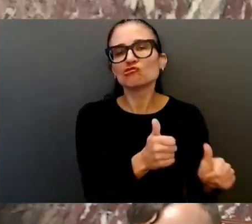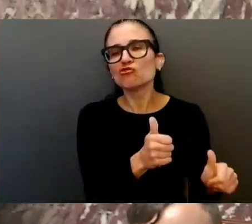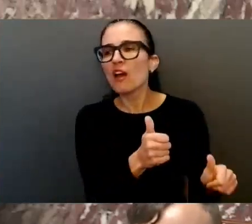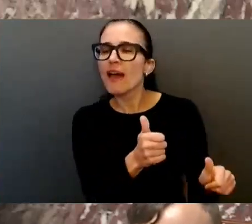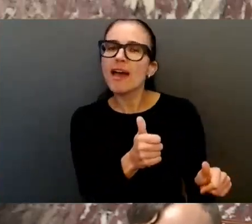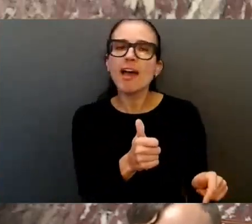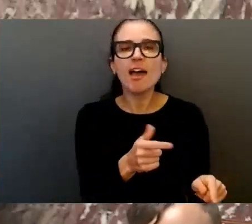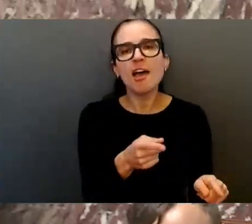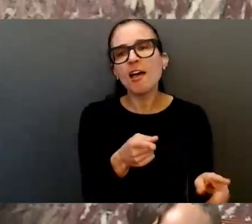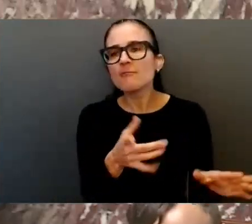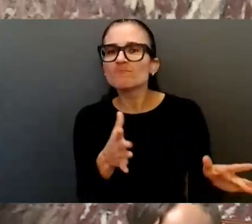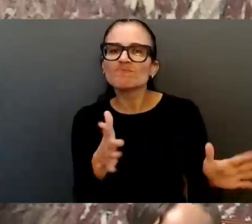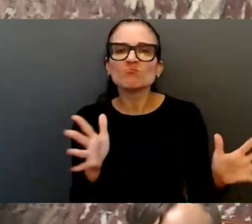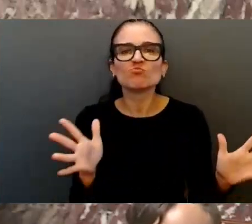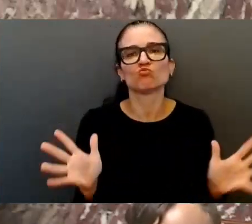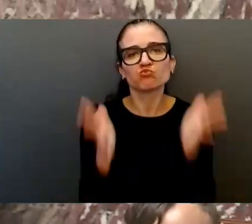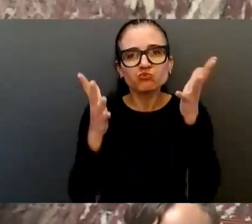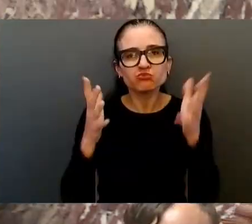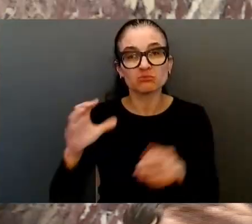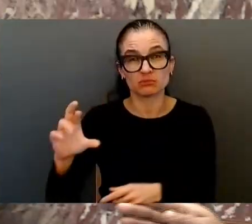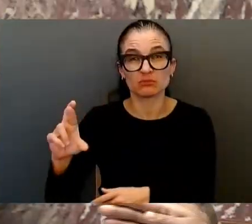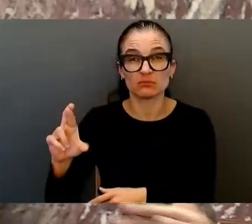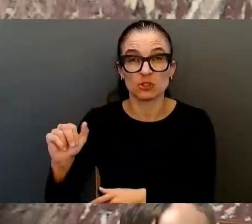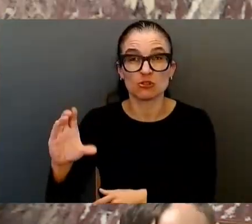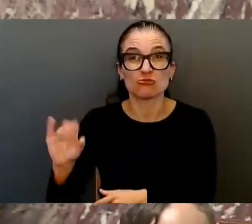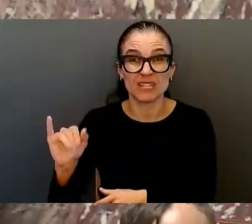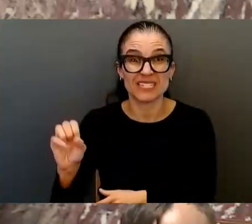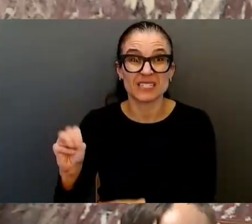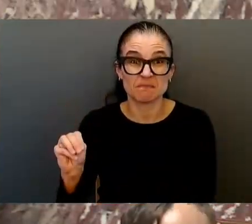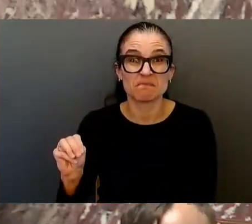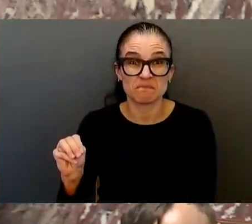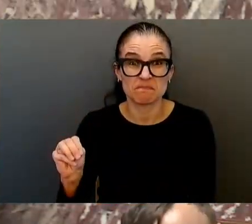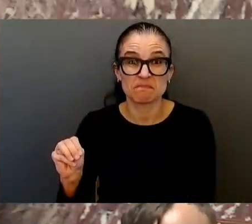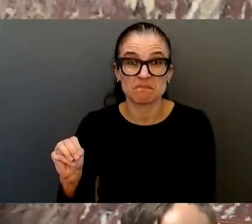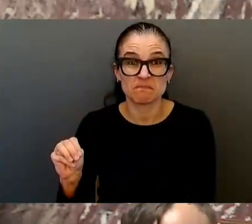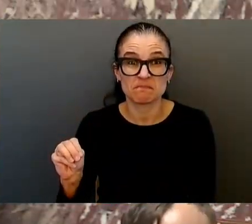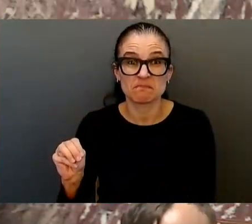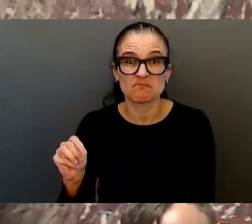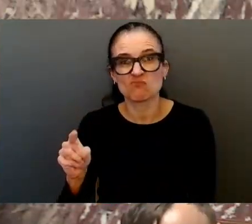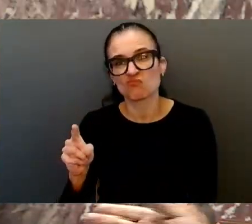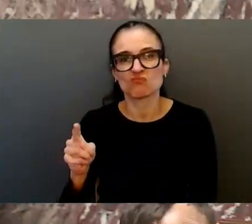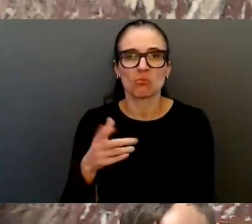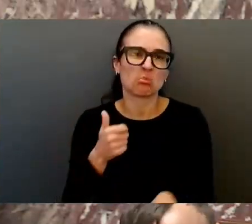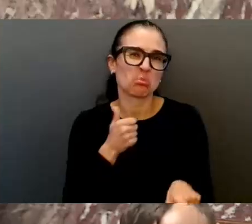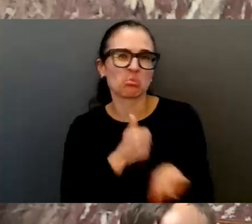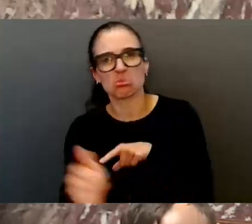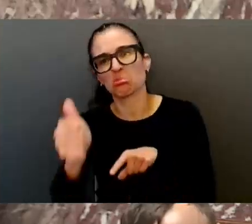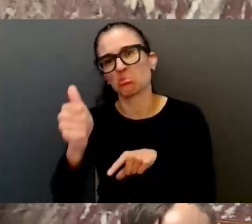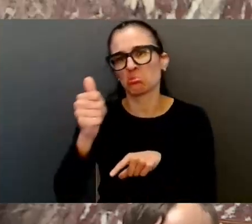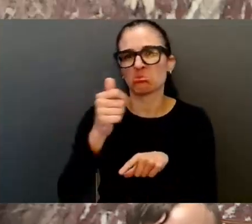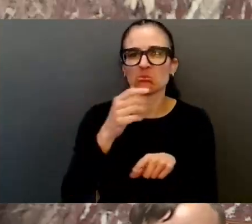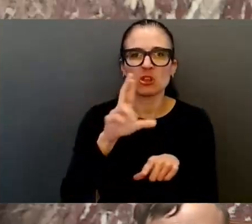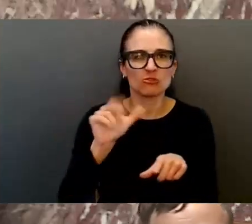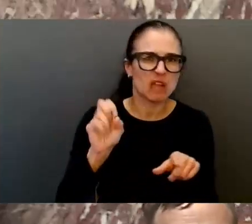say, I'm not racist. I'm not saying the member's racist. I'm saying her supporters think that she's racist. That's what I'm saying.